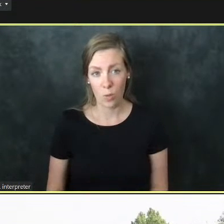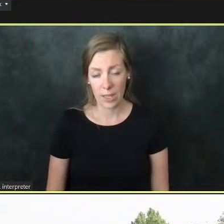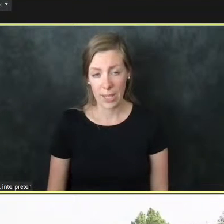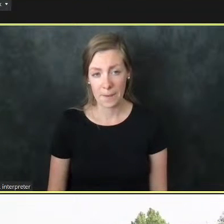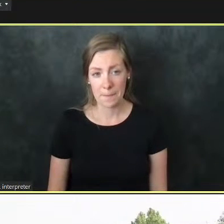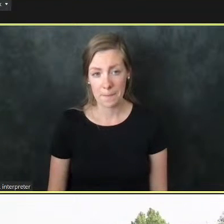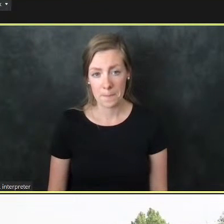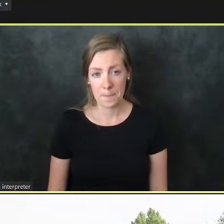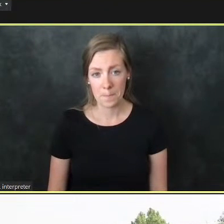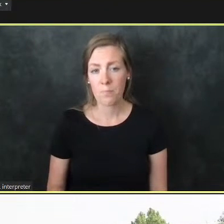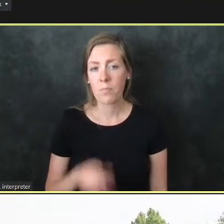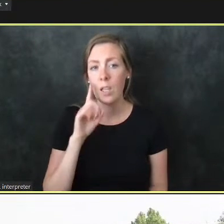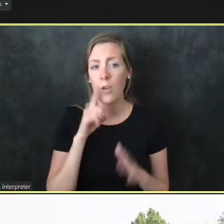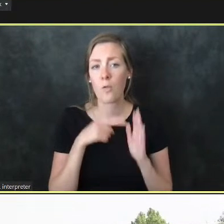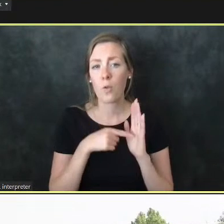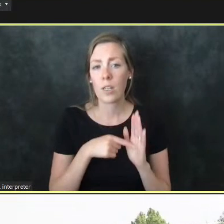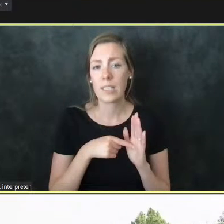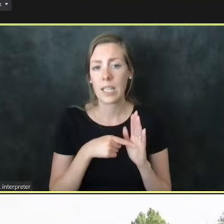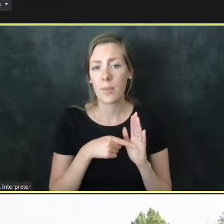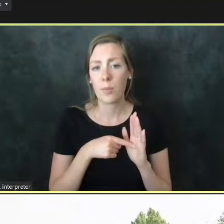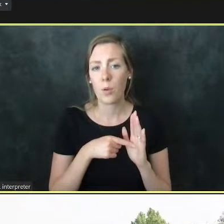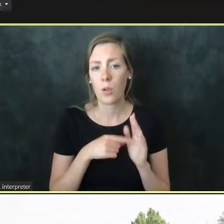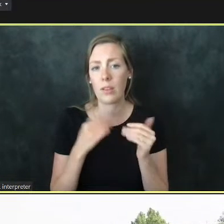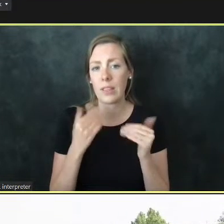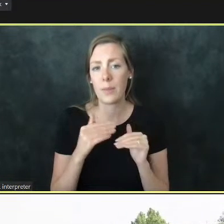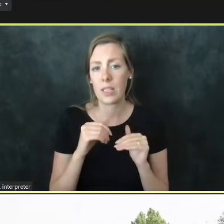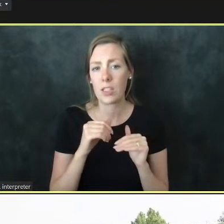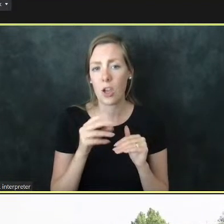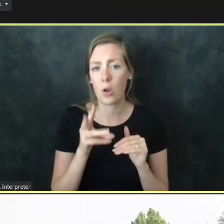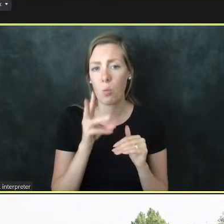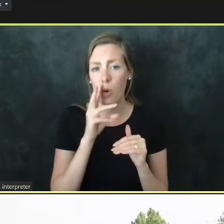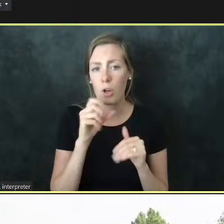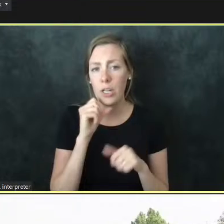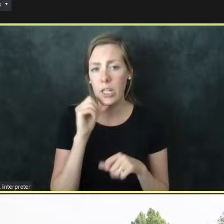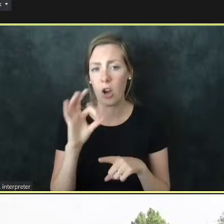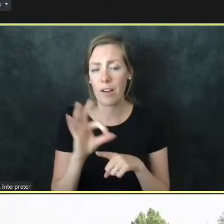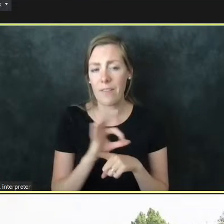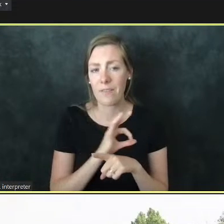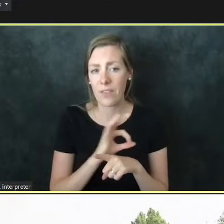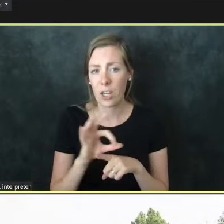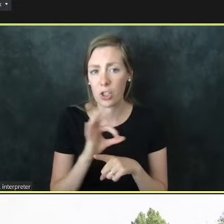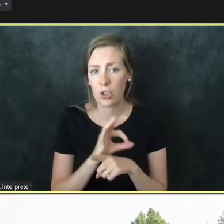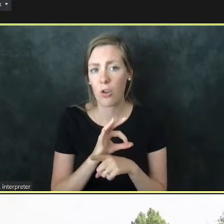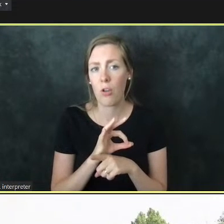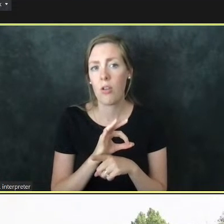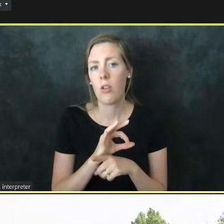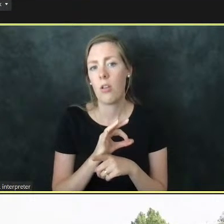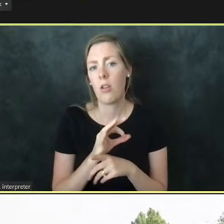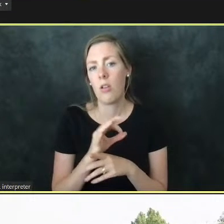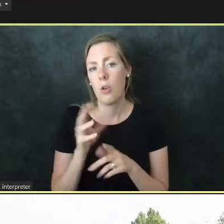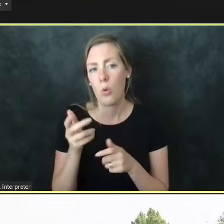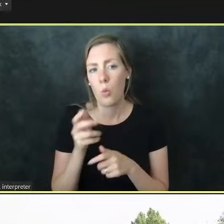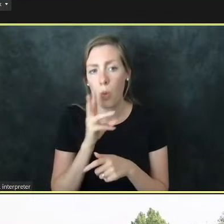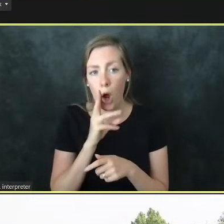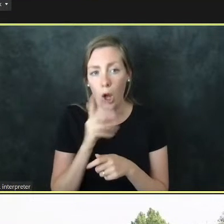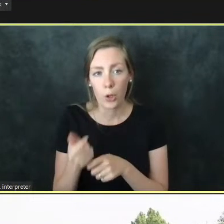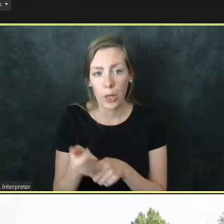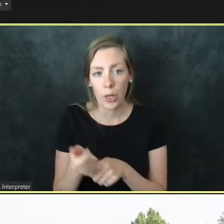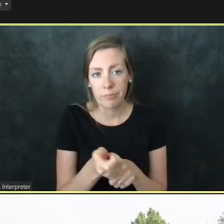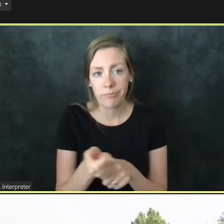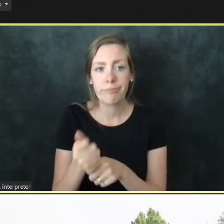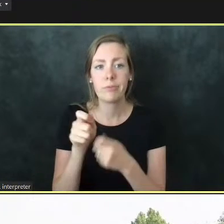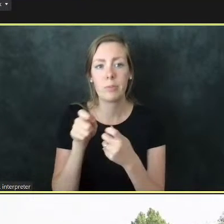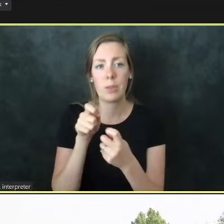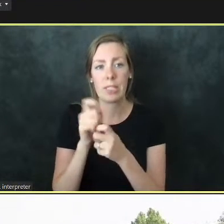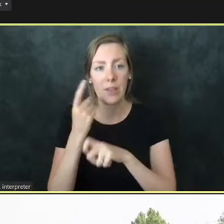ellos haciendo cosas para por ejemplo, la prohibición de agua para dejar como ciertos